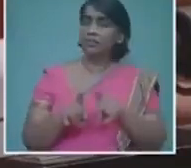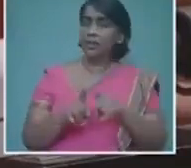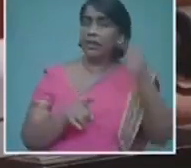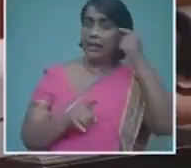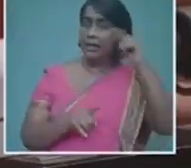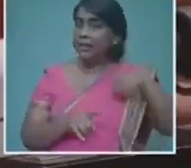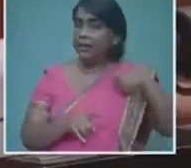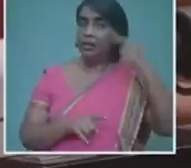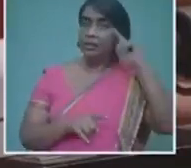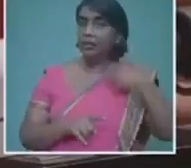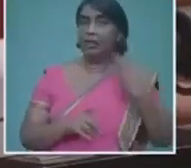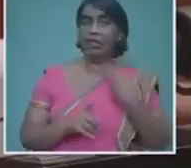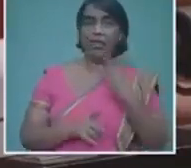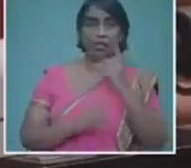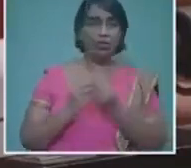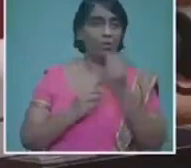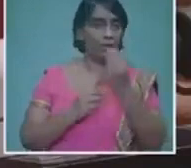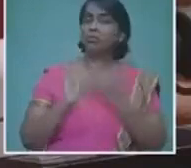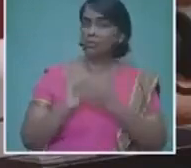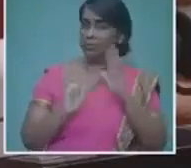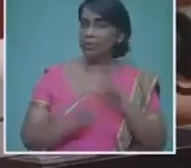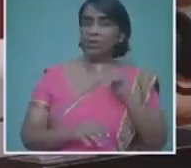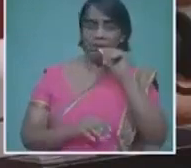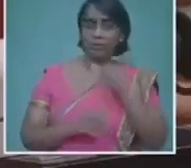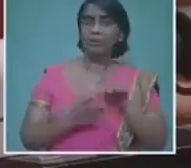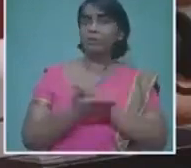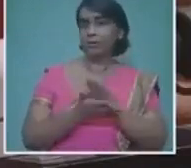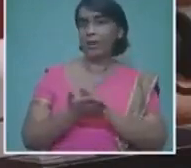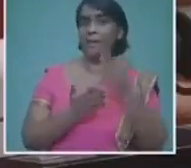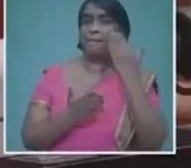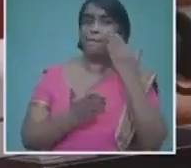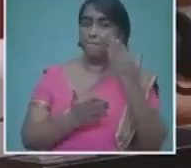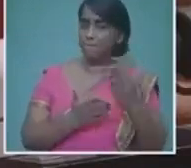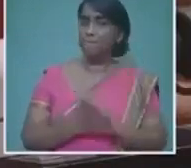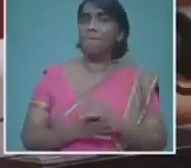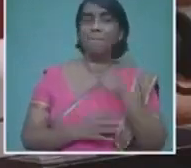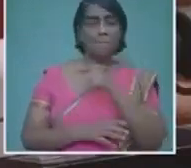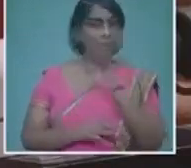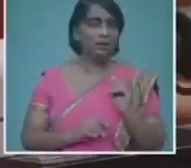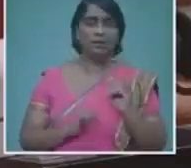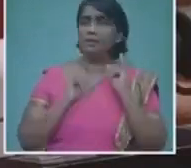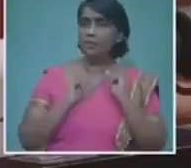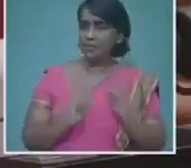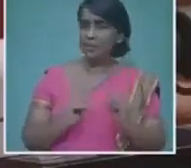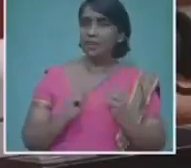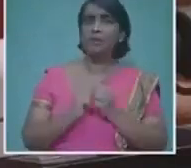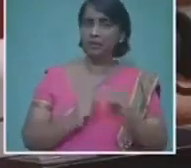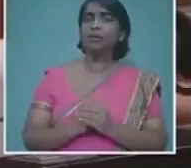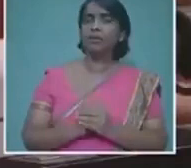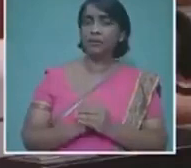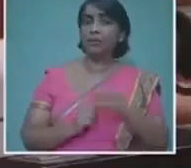punished for things that they did not do, for no crimes at all. Because if they had committed crimes, Honorable Presiding Member, there will be